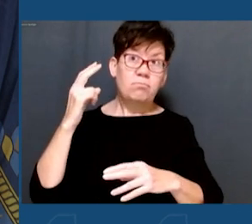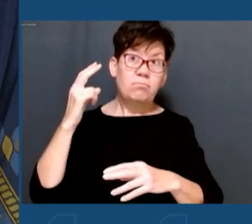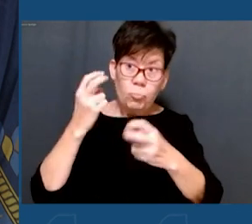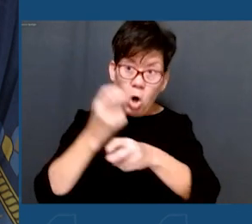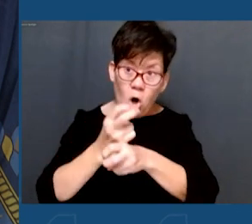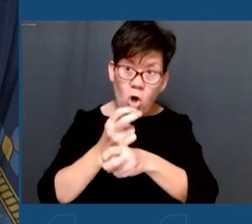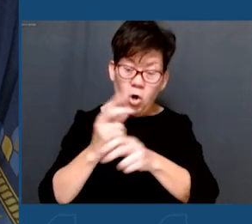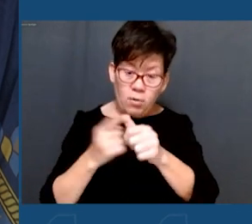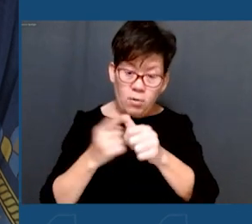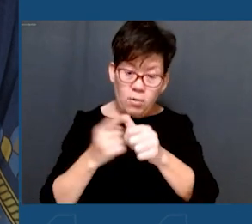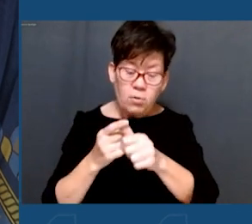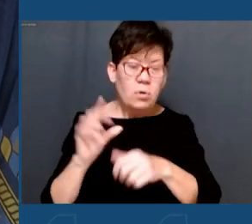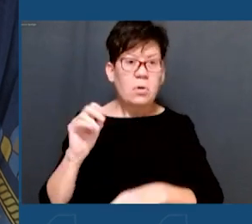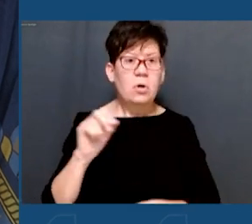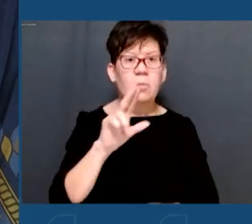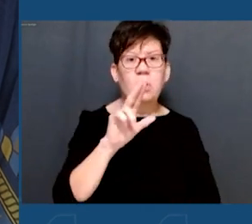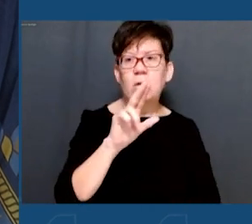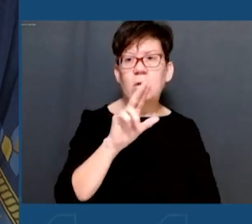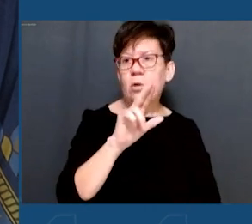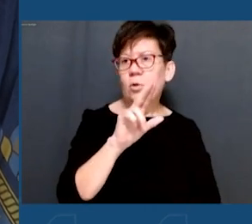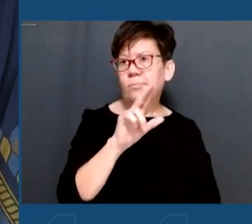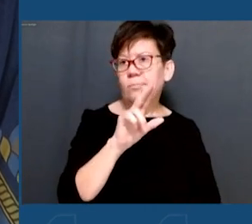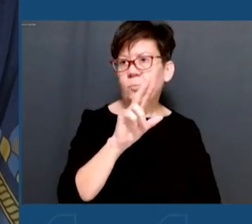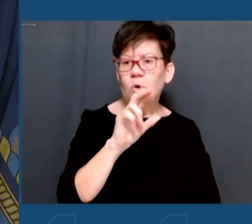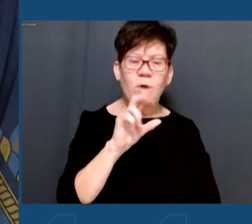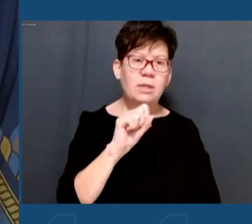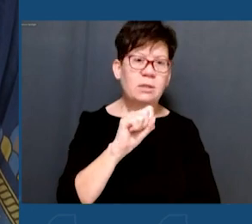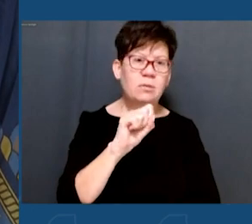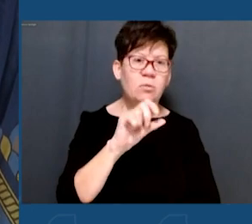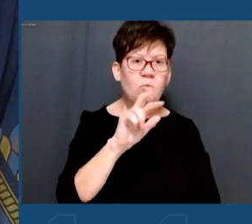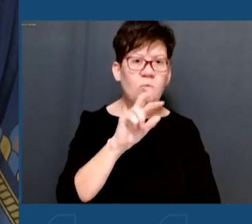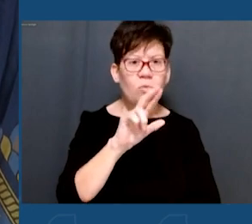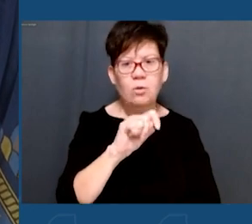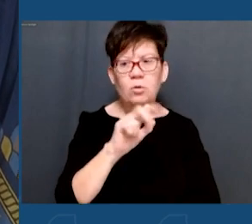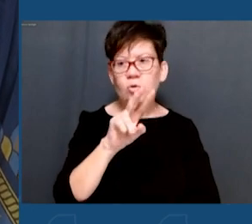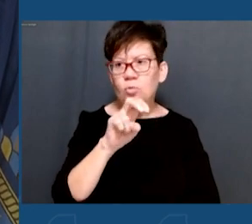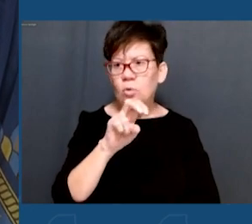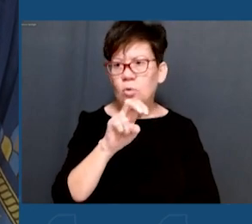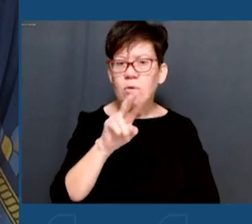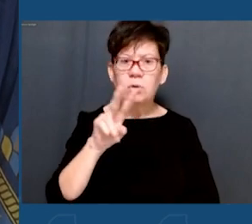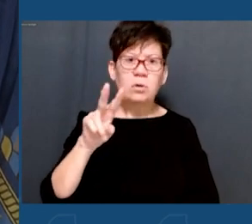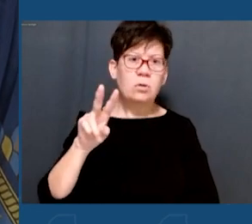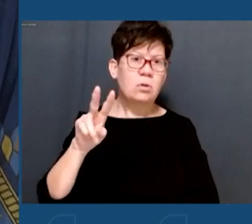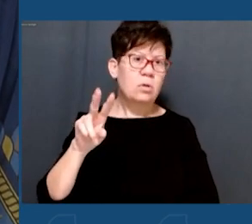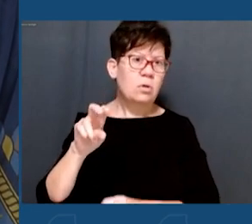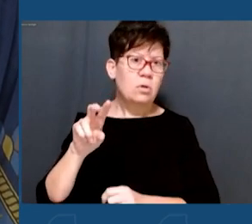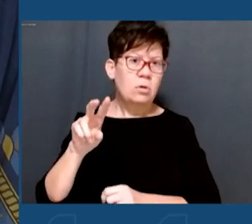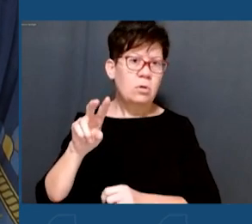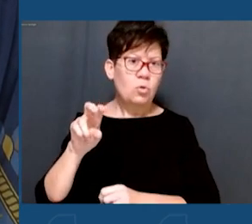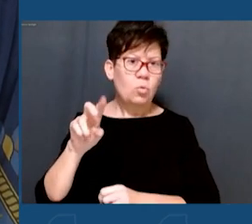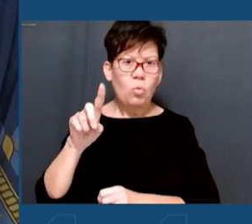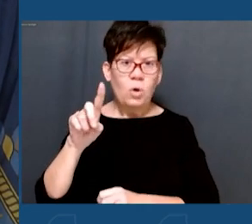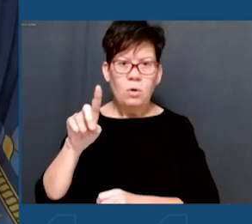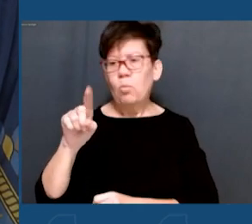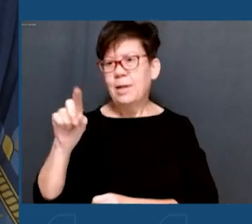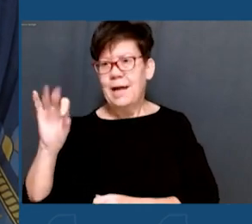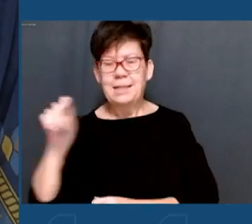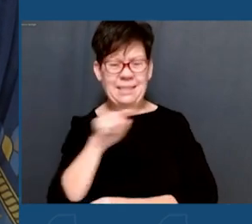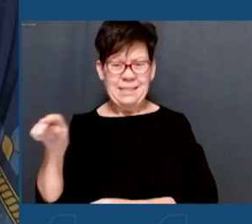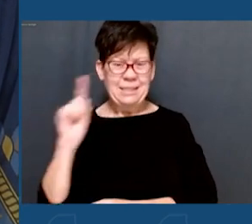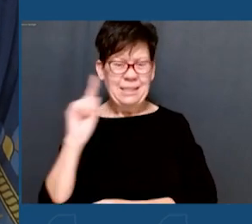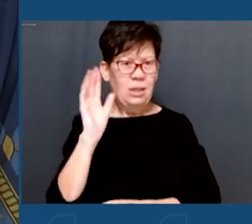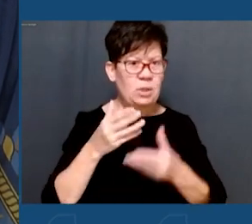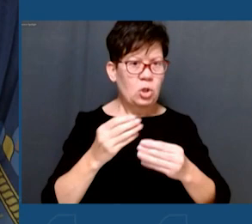Route 400, 290, 190, and Route 5 from Big Tree to the 190. So be anticipating that.